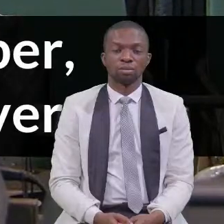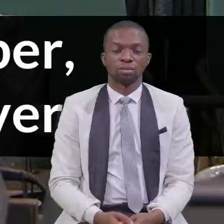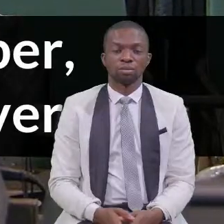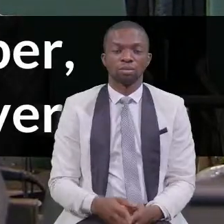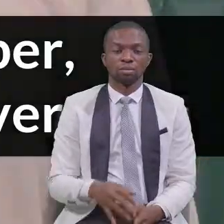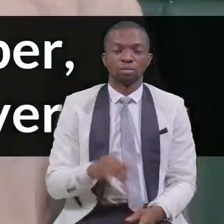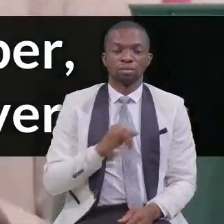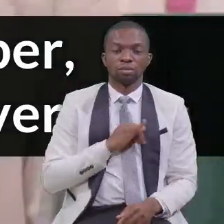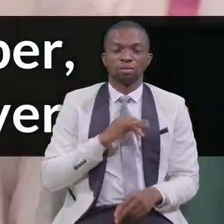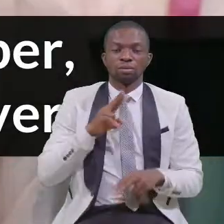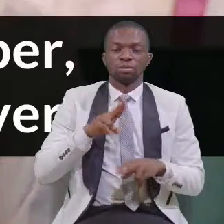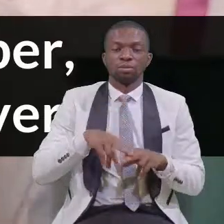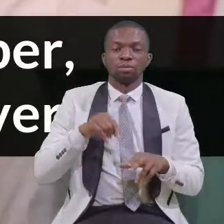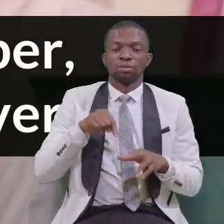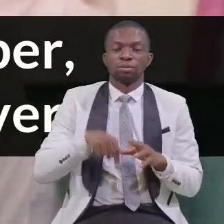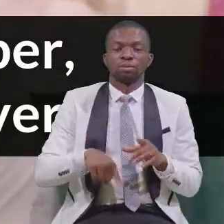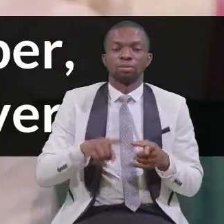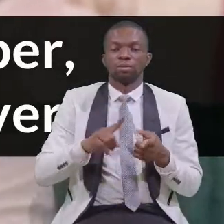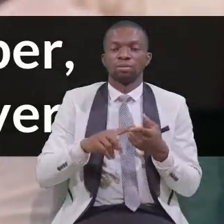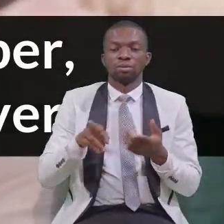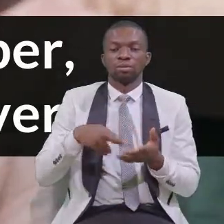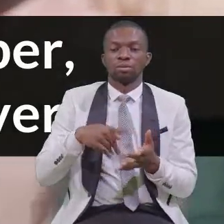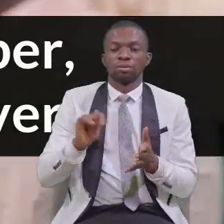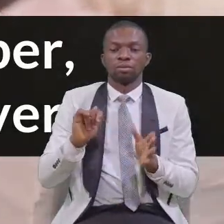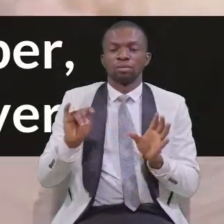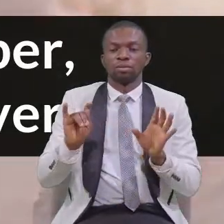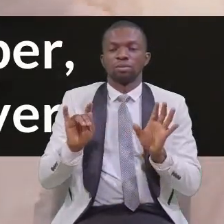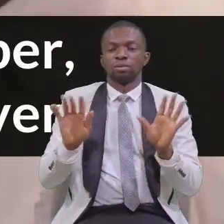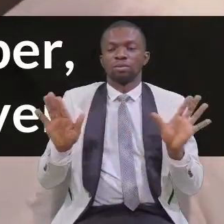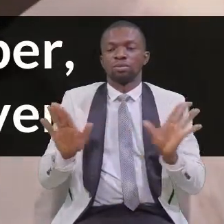I sit down to read the Sunday paper.